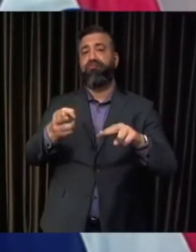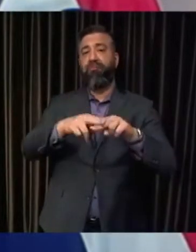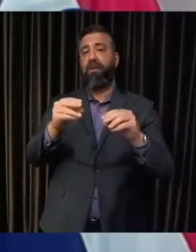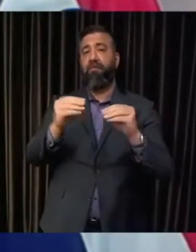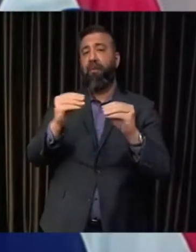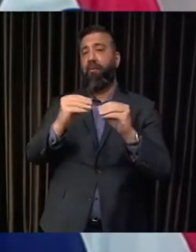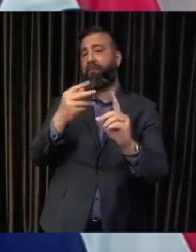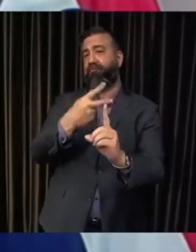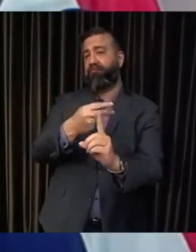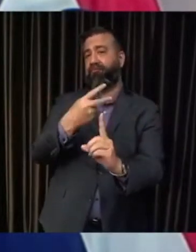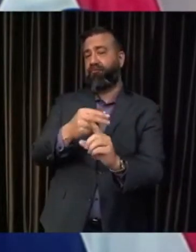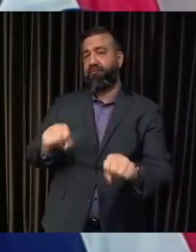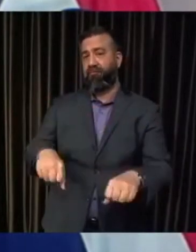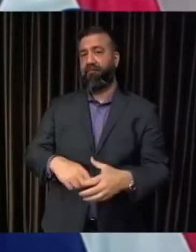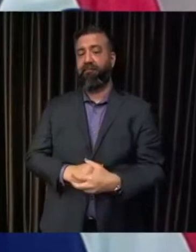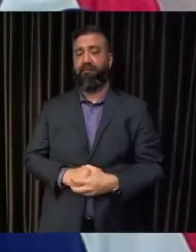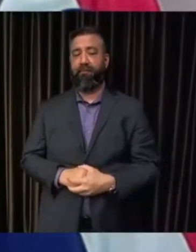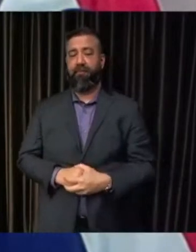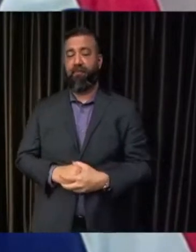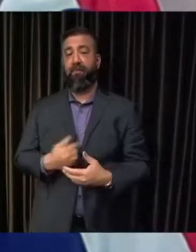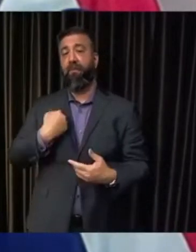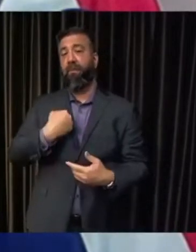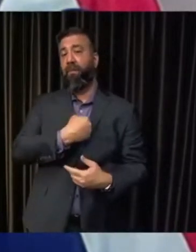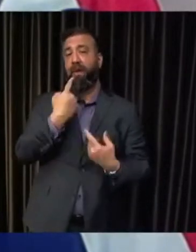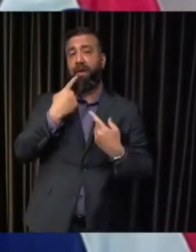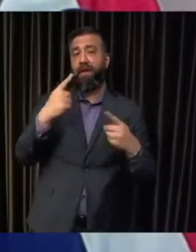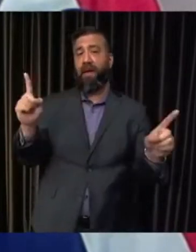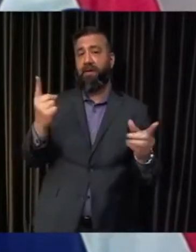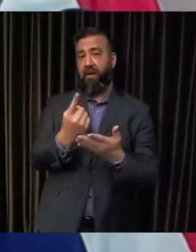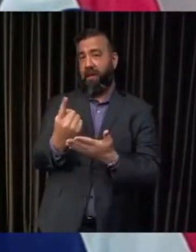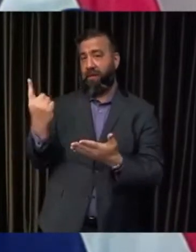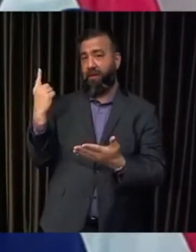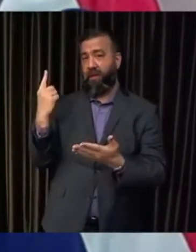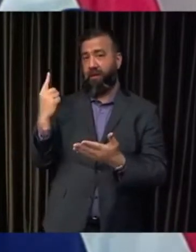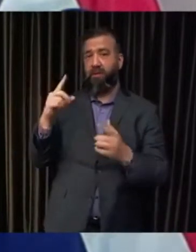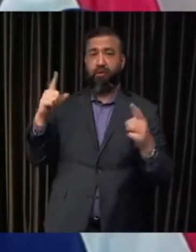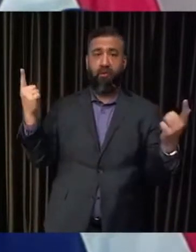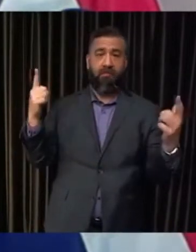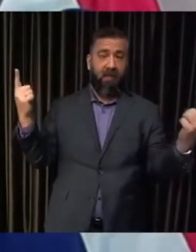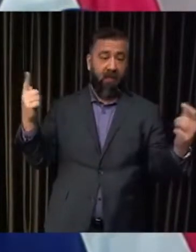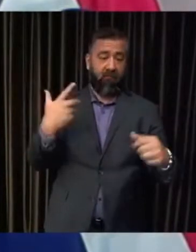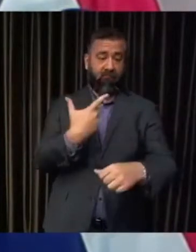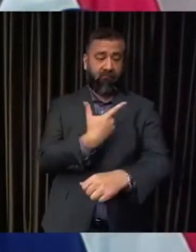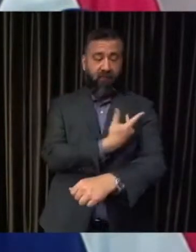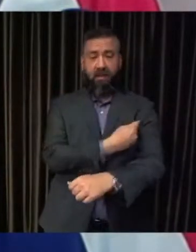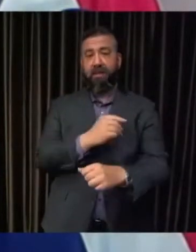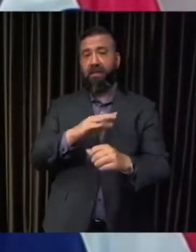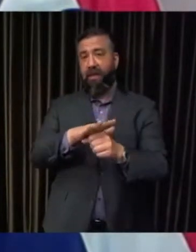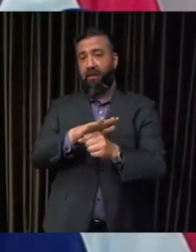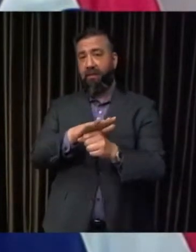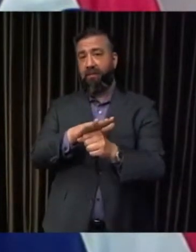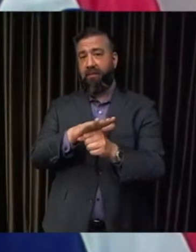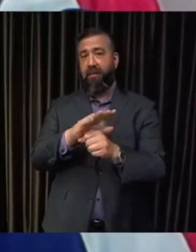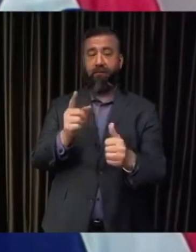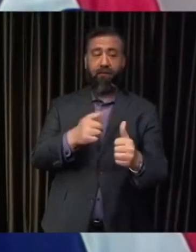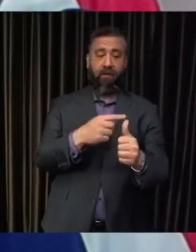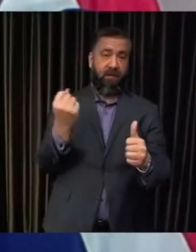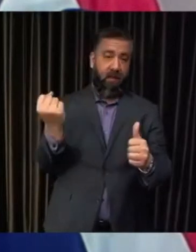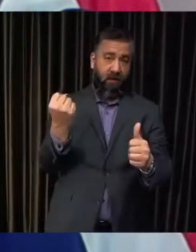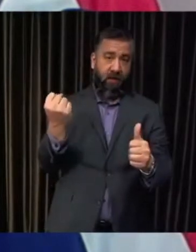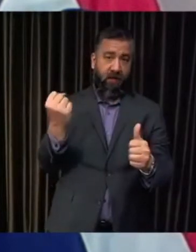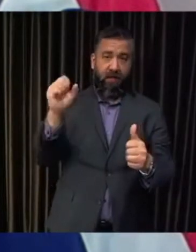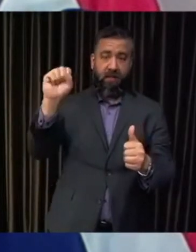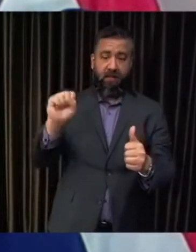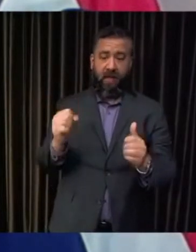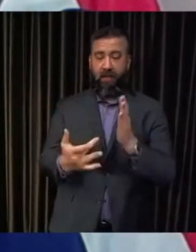well. We announced last week 2 South County large-scale vaccinations. The first will be held Saturday at